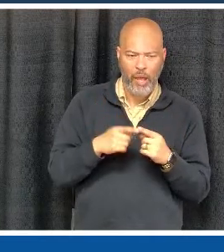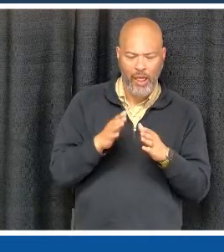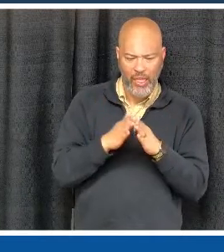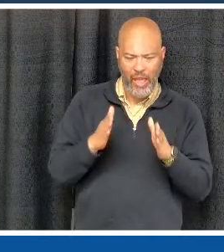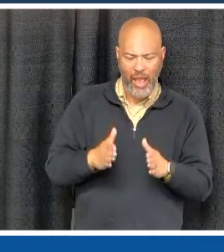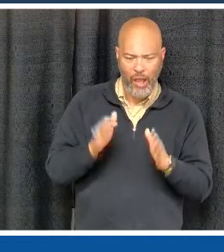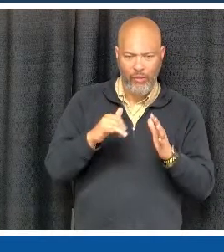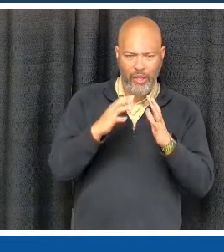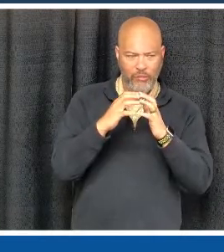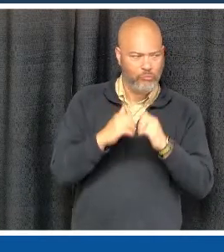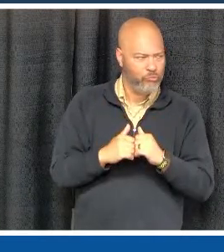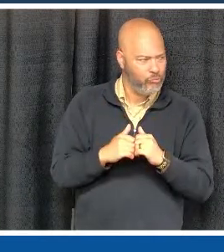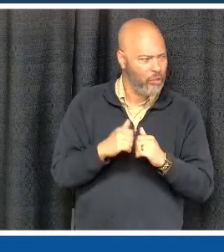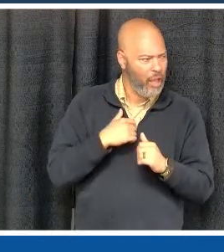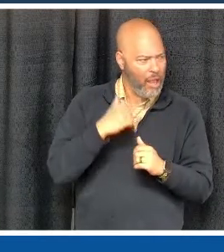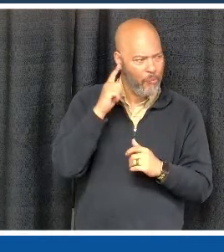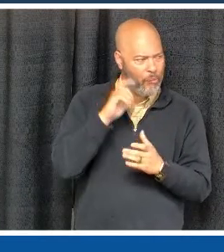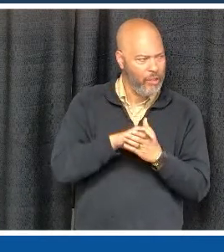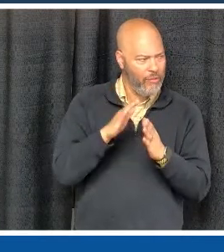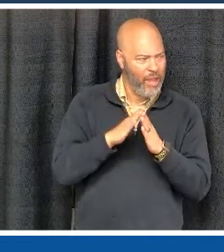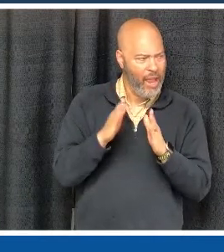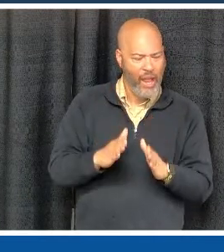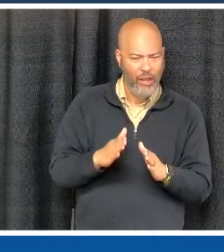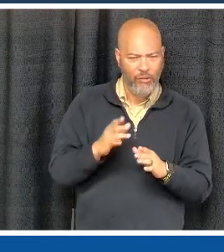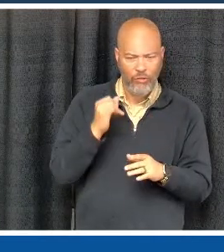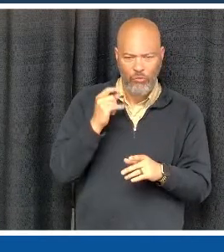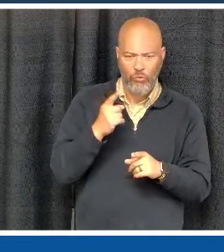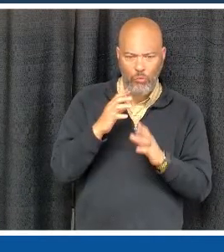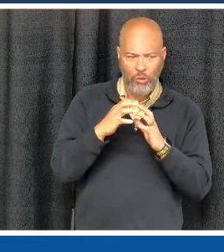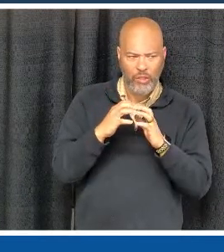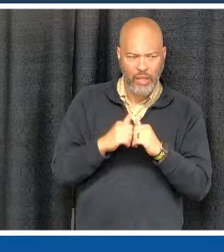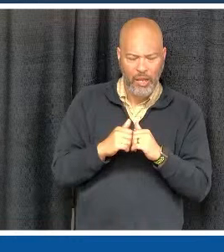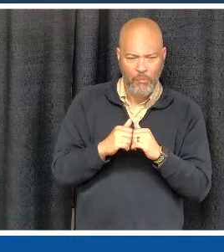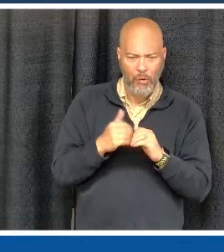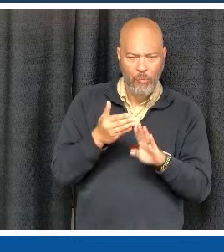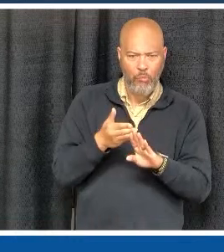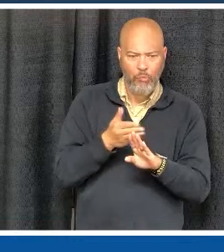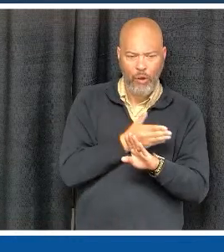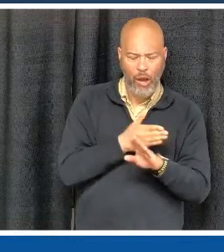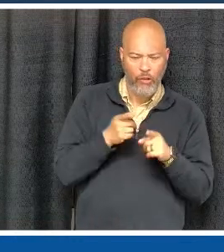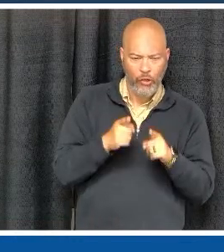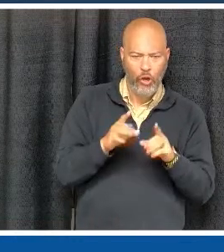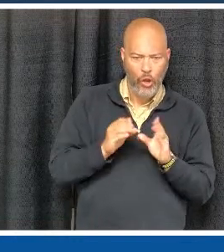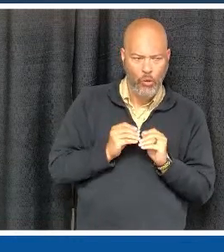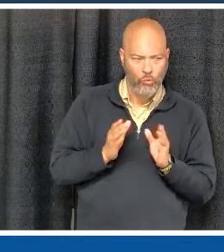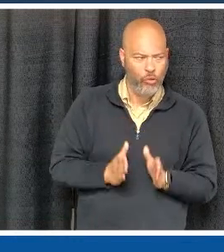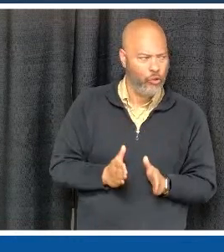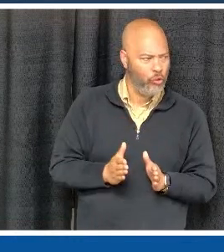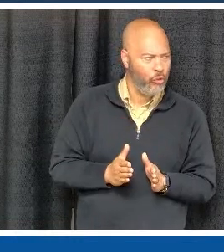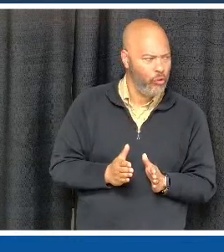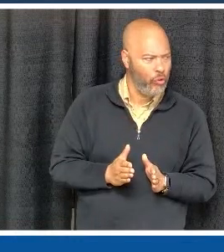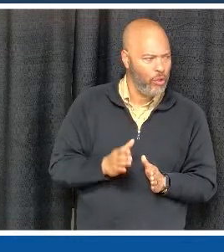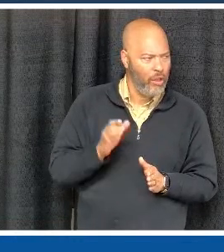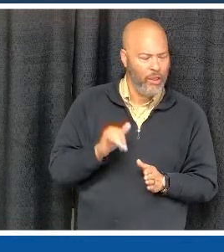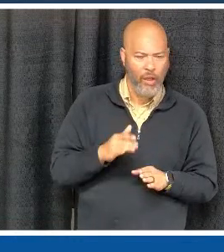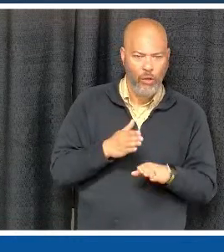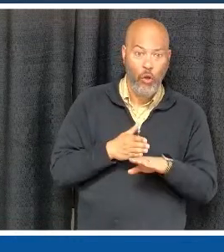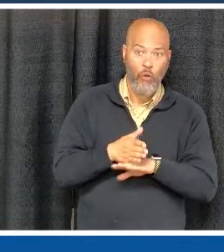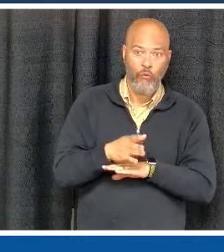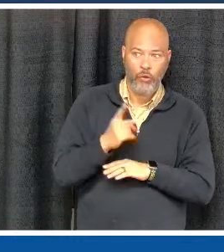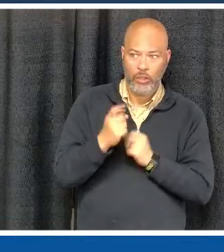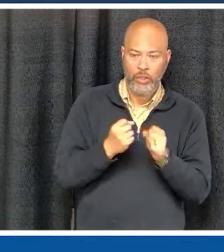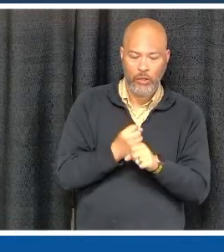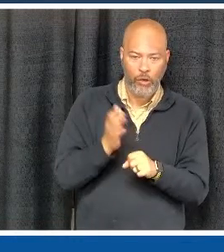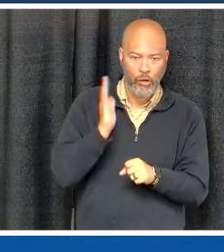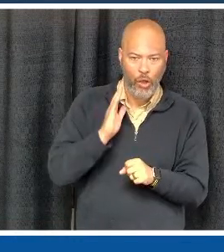was demoed. I believe the house, if I'm correct, was demoed prior to the current owner. So that was well over a year ago that